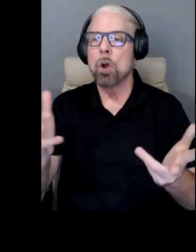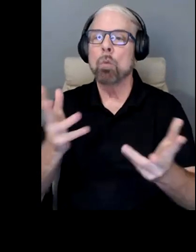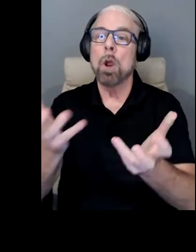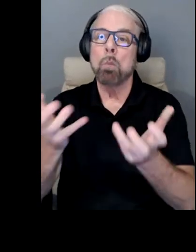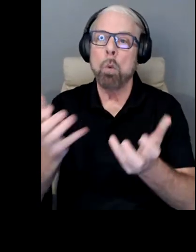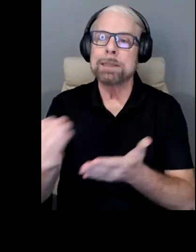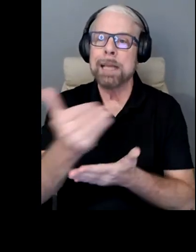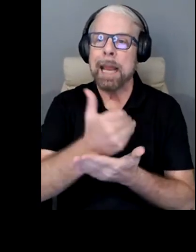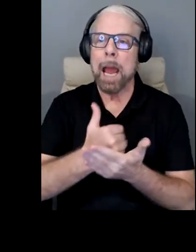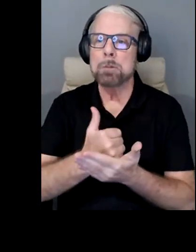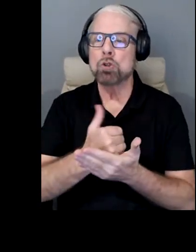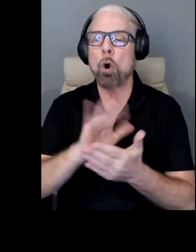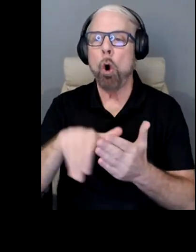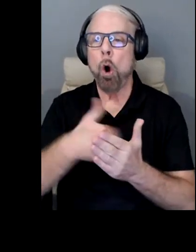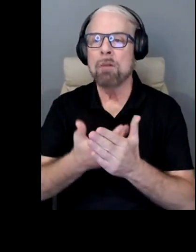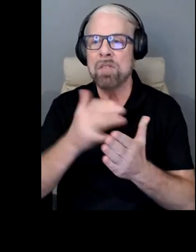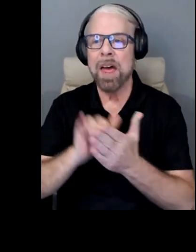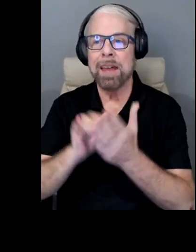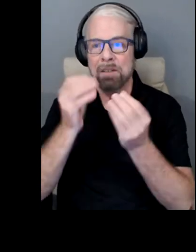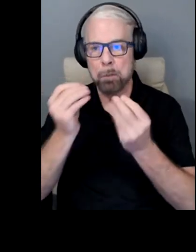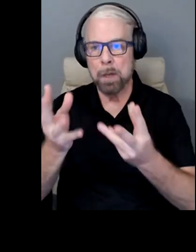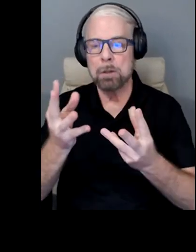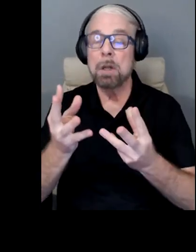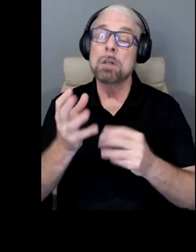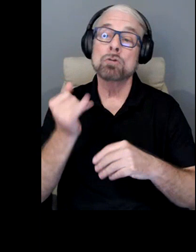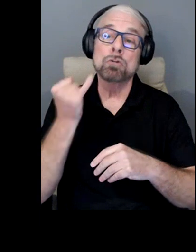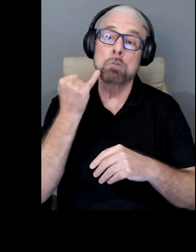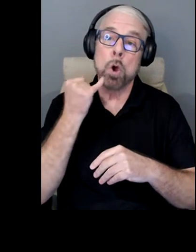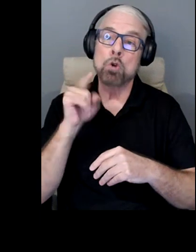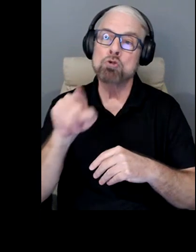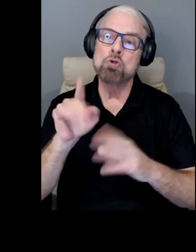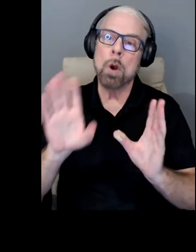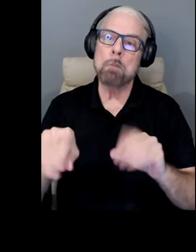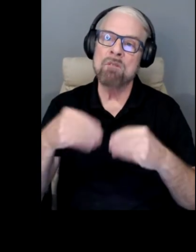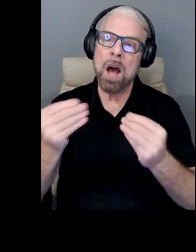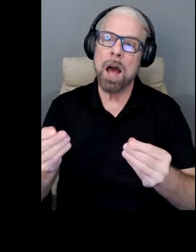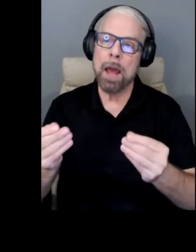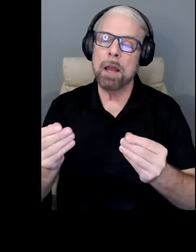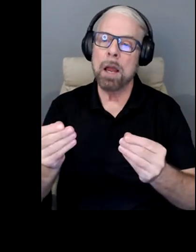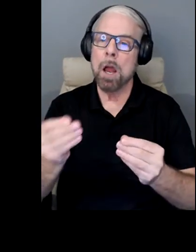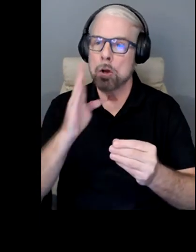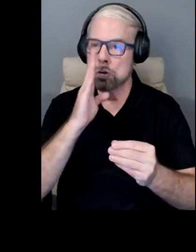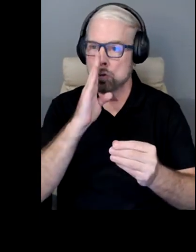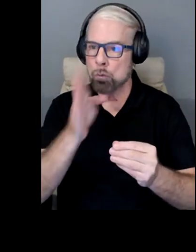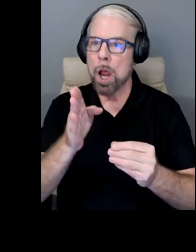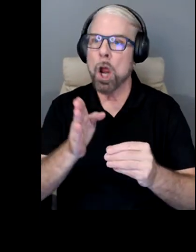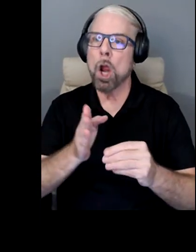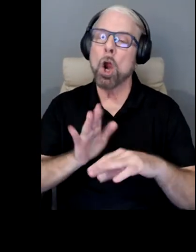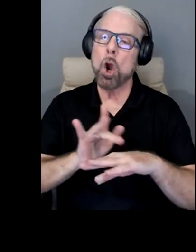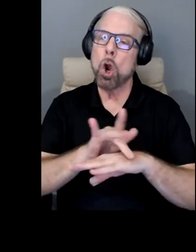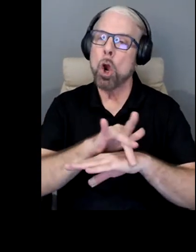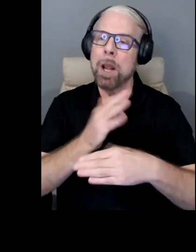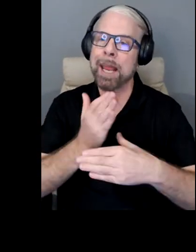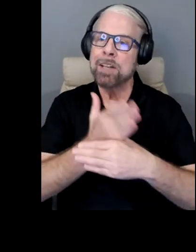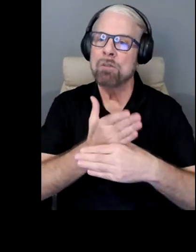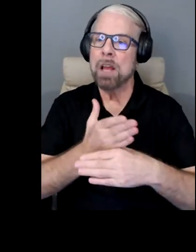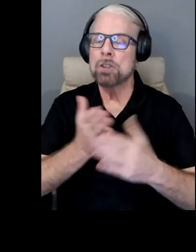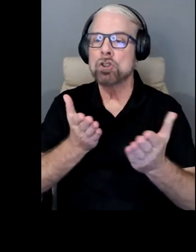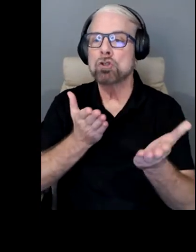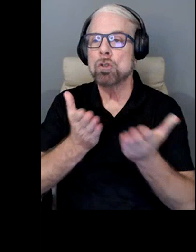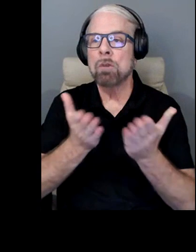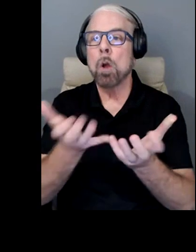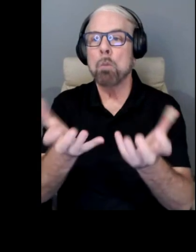capture all of that. So if you are providing direct early intervention services, then we want you to complete